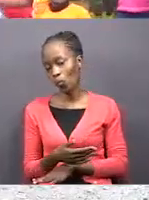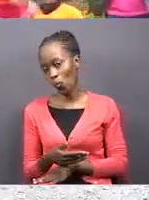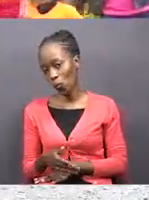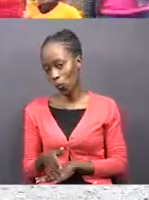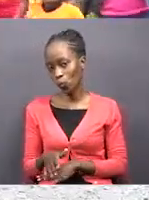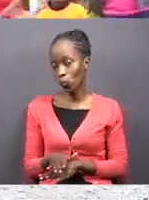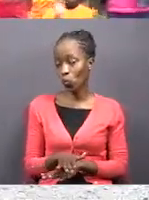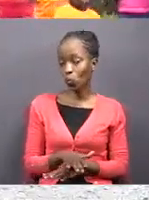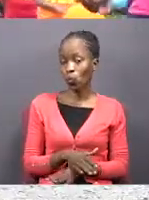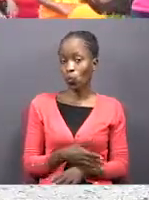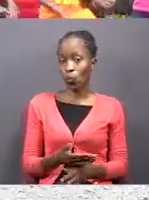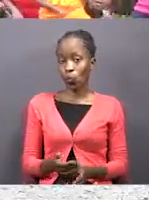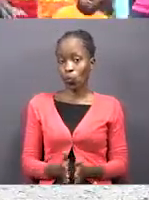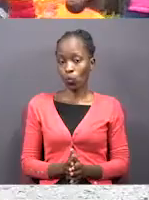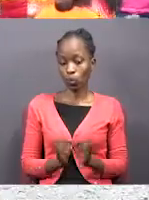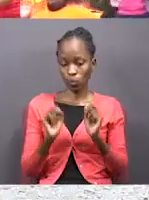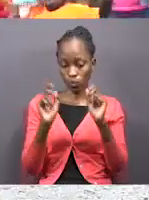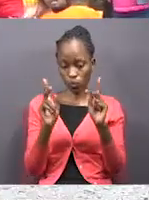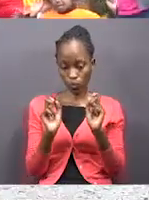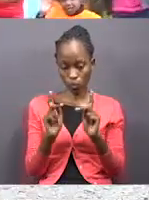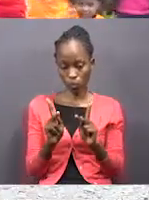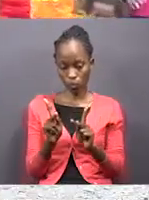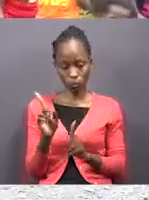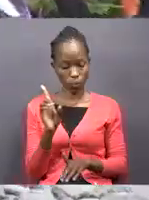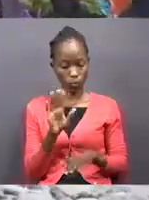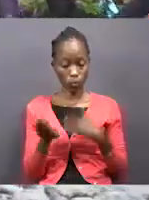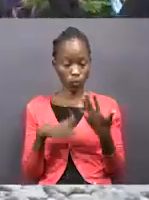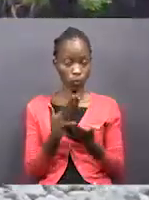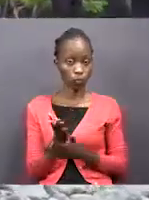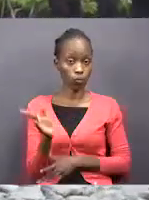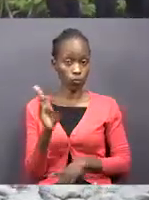Alright, take it down like this.